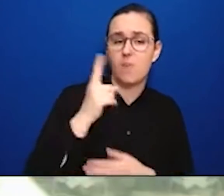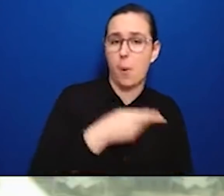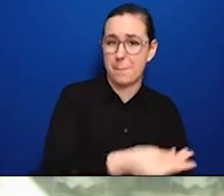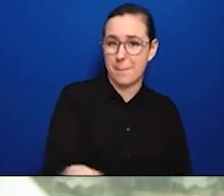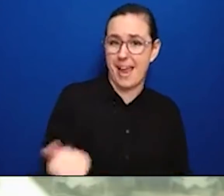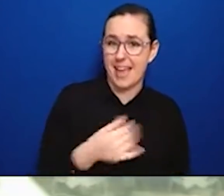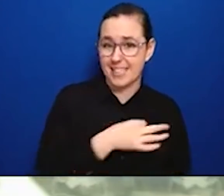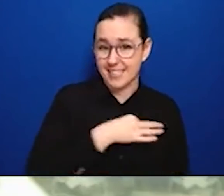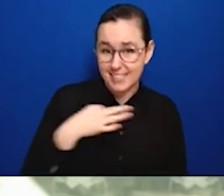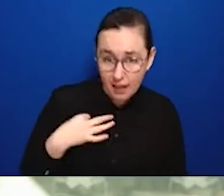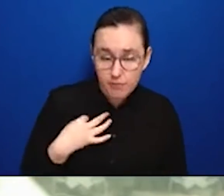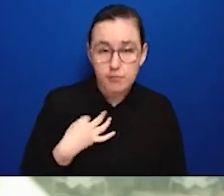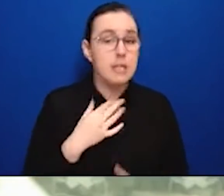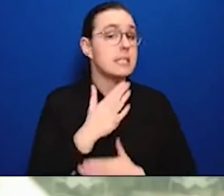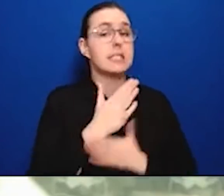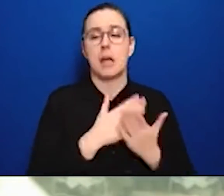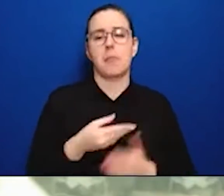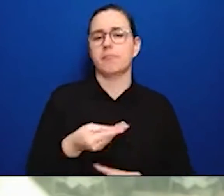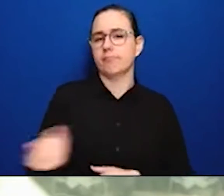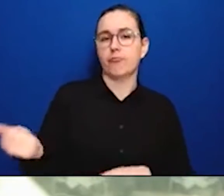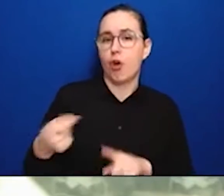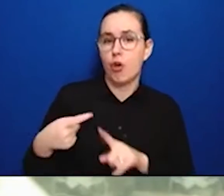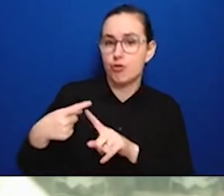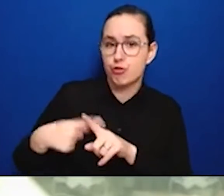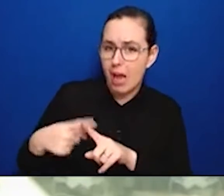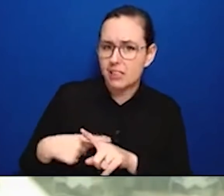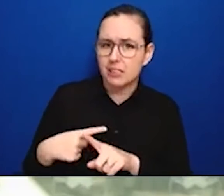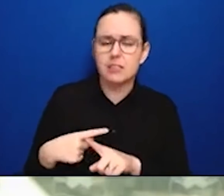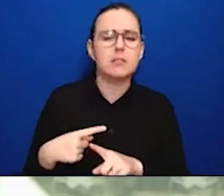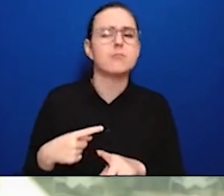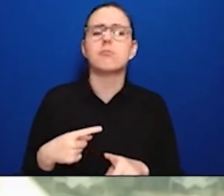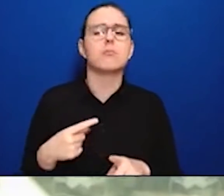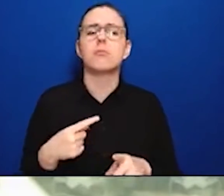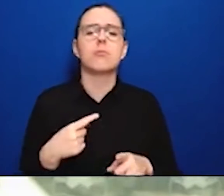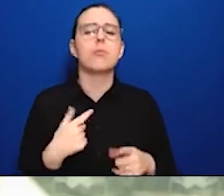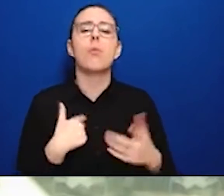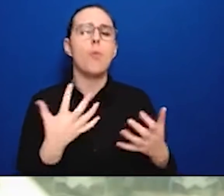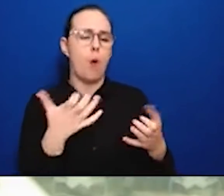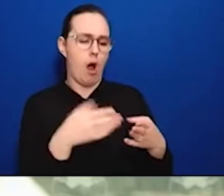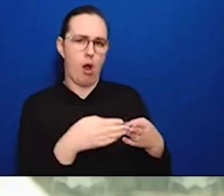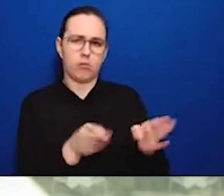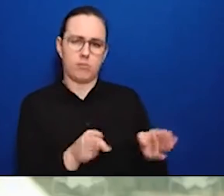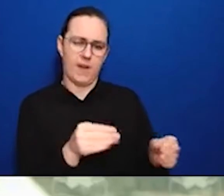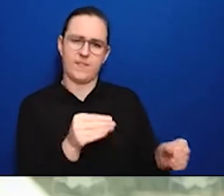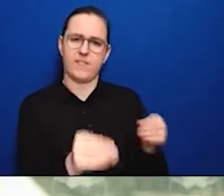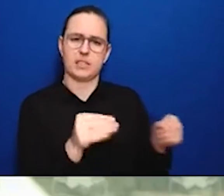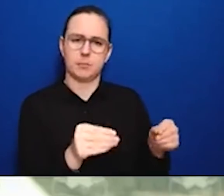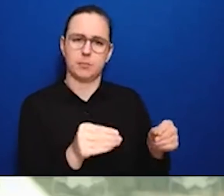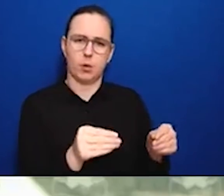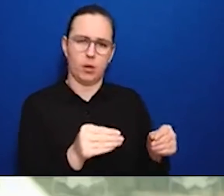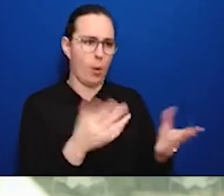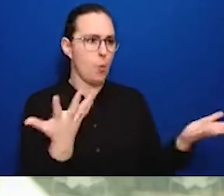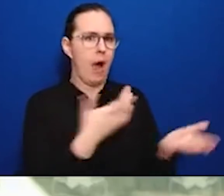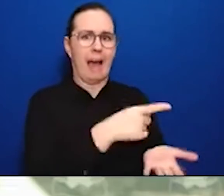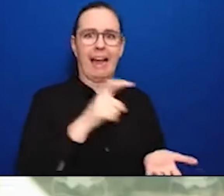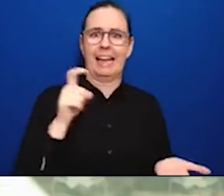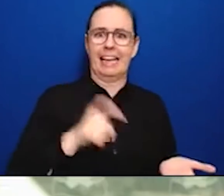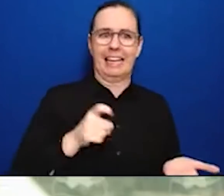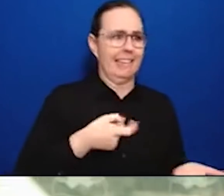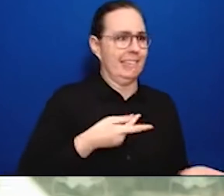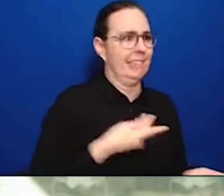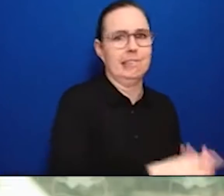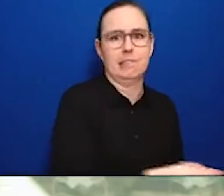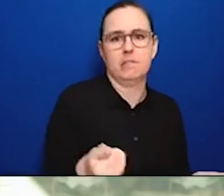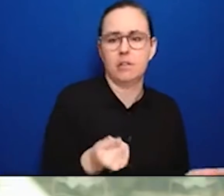sure that it was broad enough that the business can decide what their immediate need is and use that for their immediate need. Our